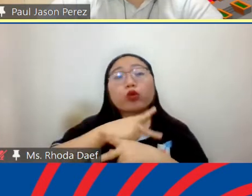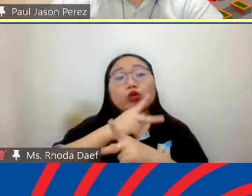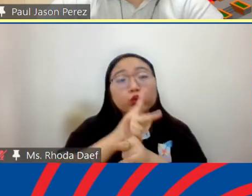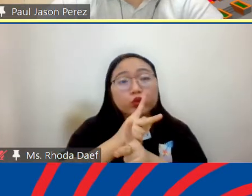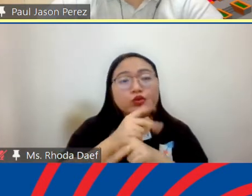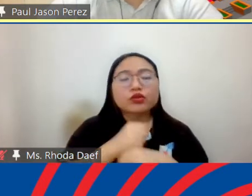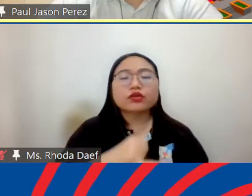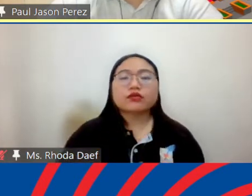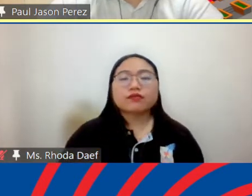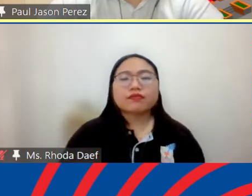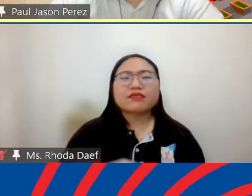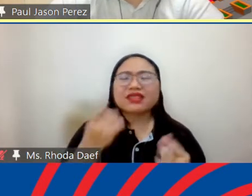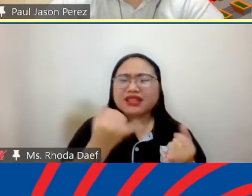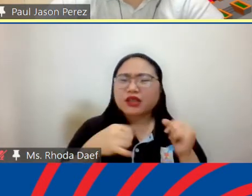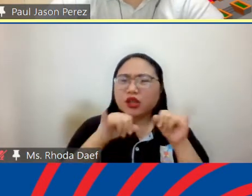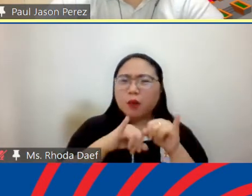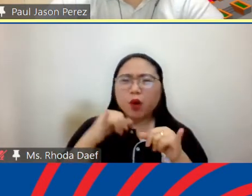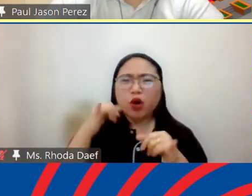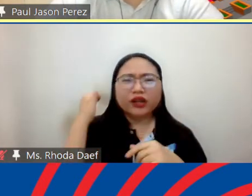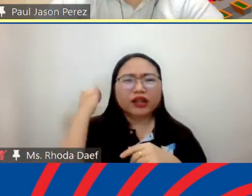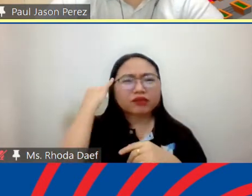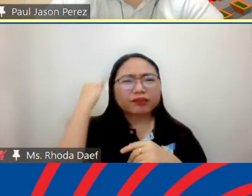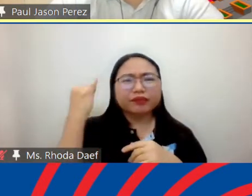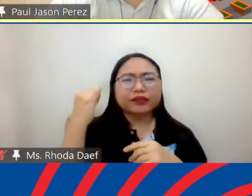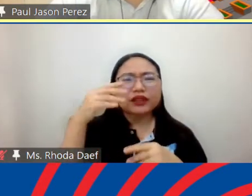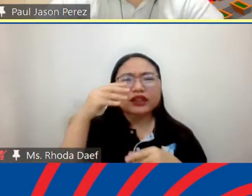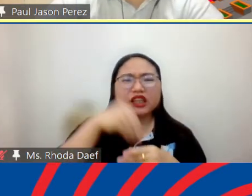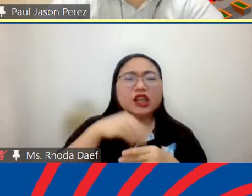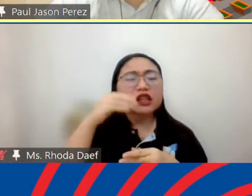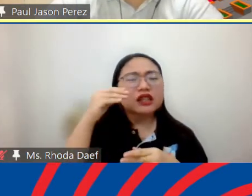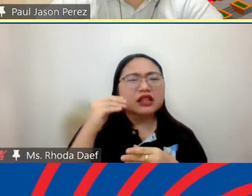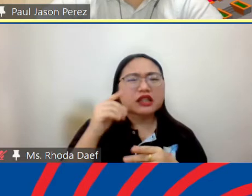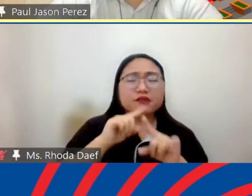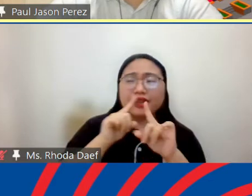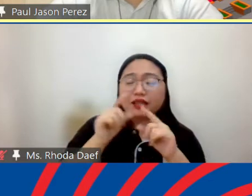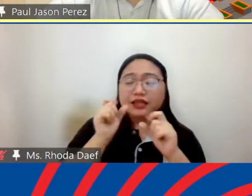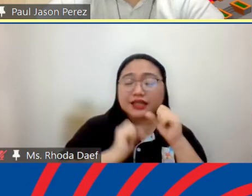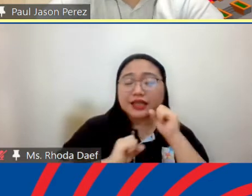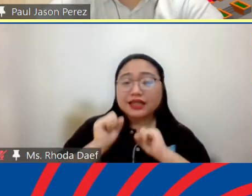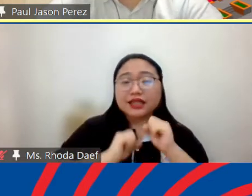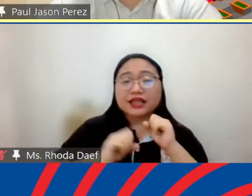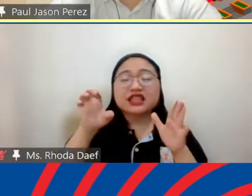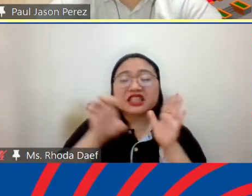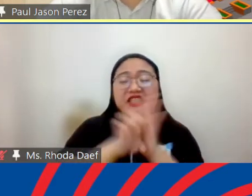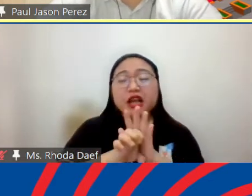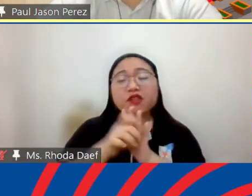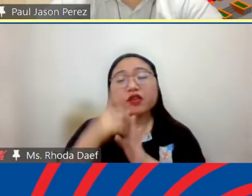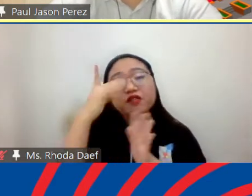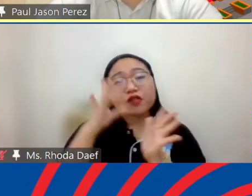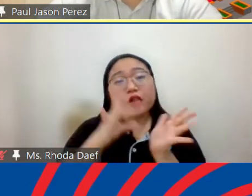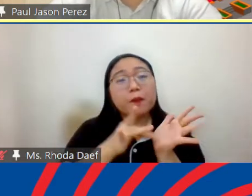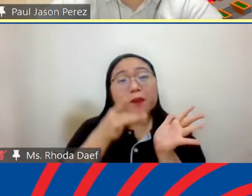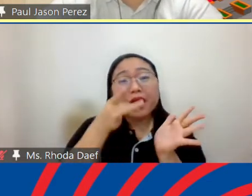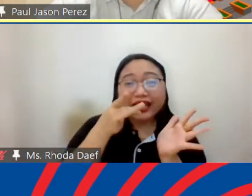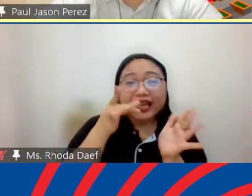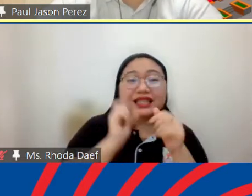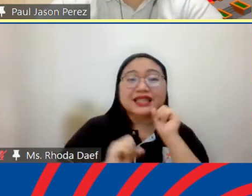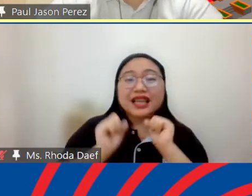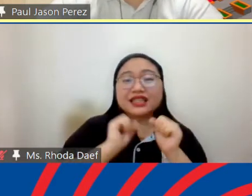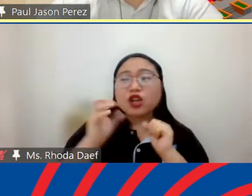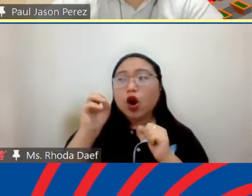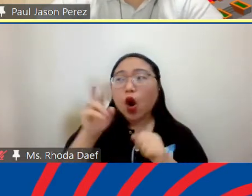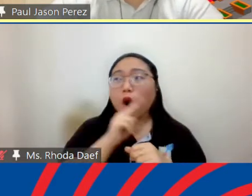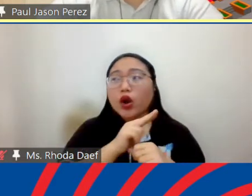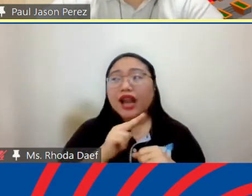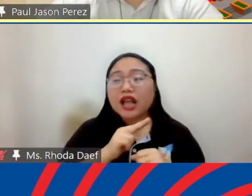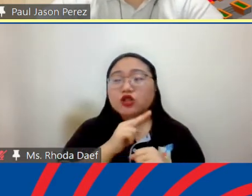concept, especially in cumulative sciences, like for example, the medical sciences field or the natural